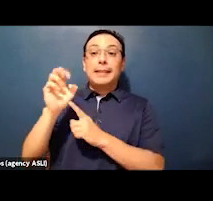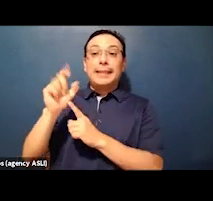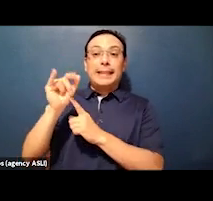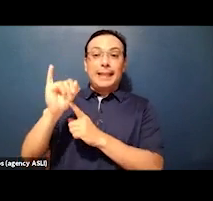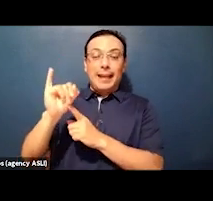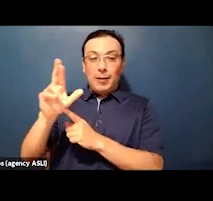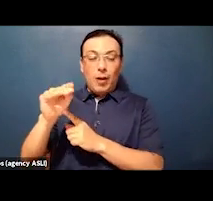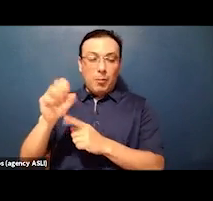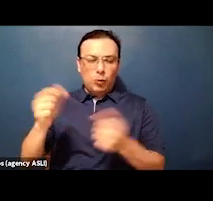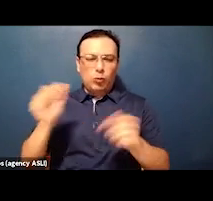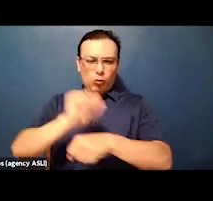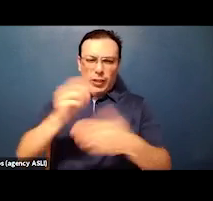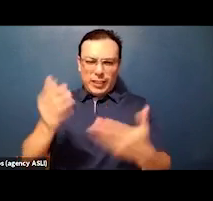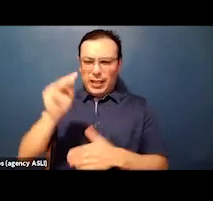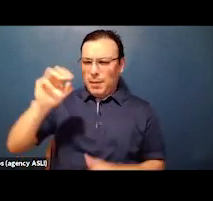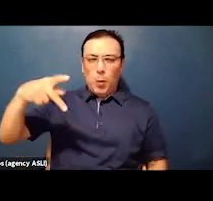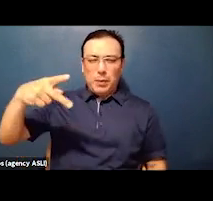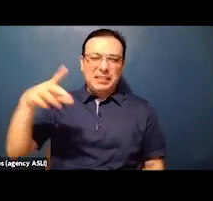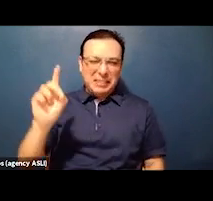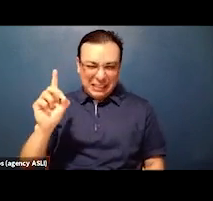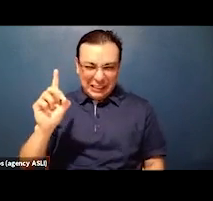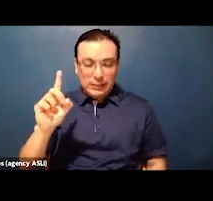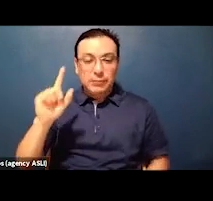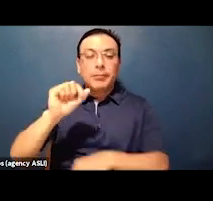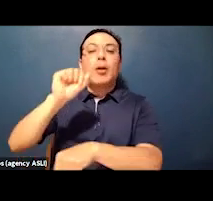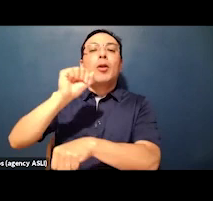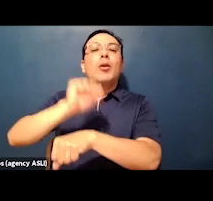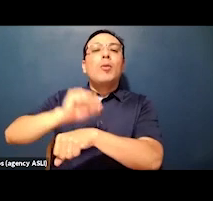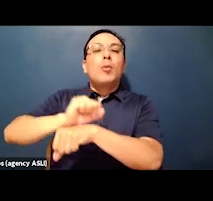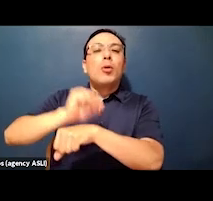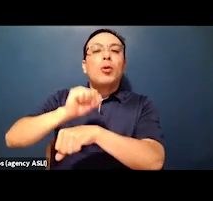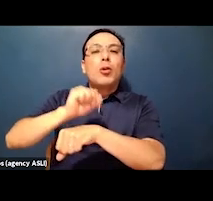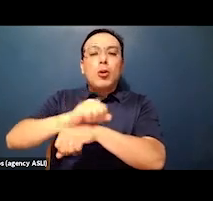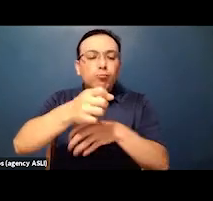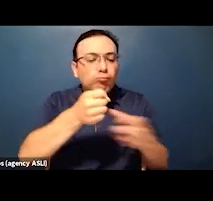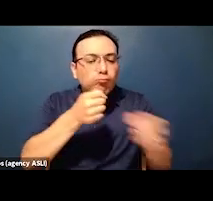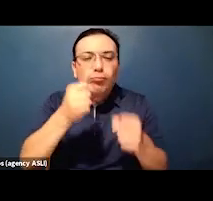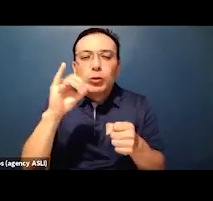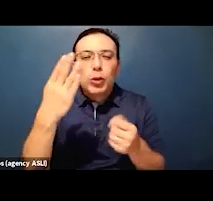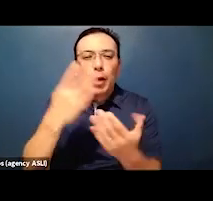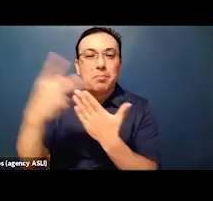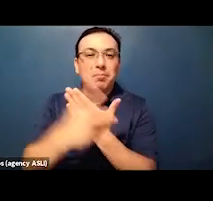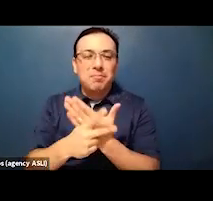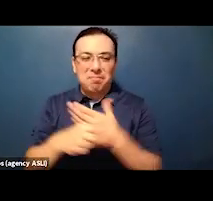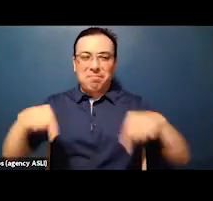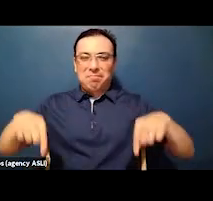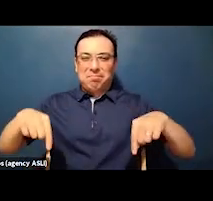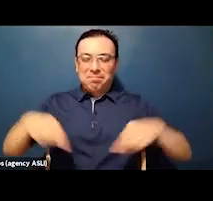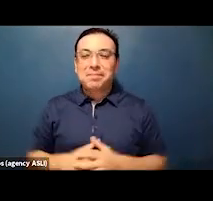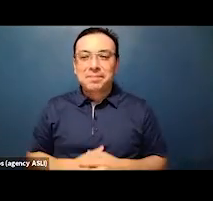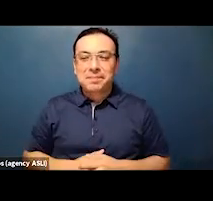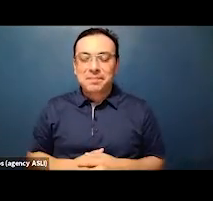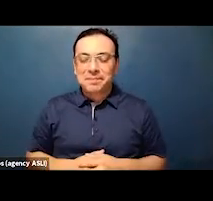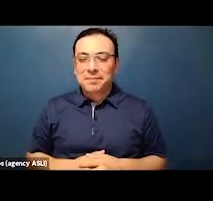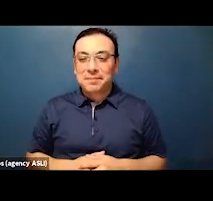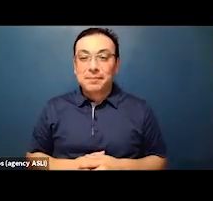here at MOPD. And, Mary sort of walked us through